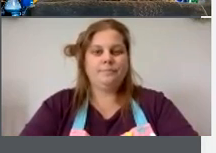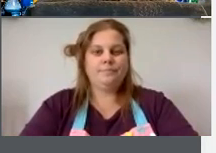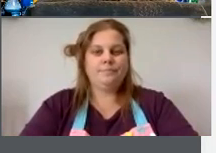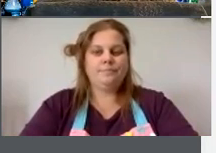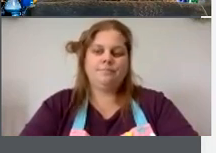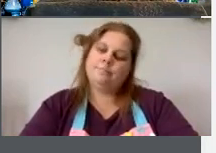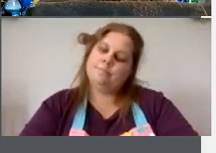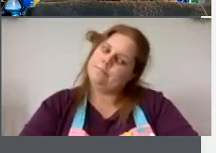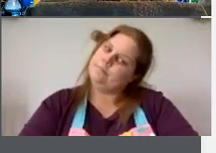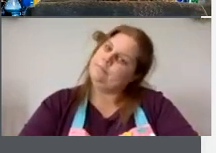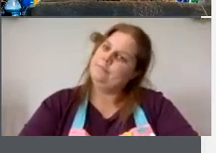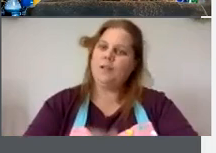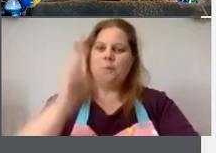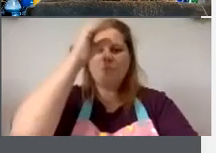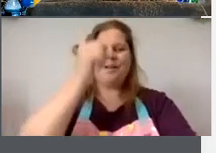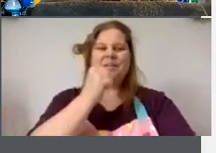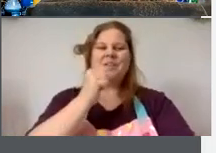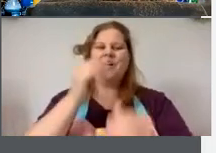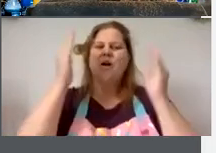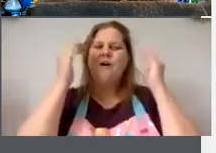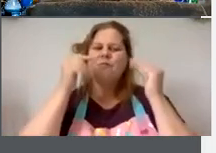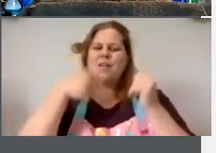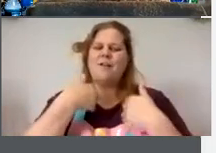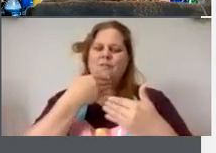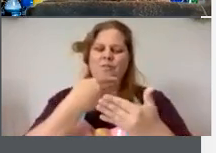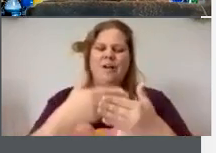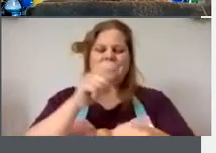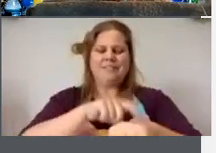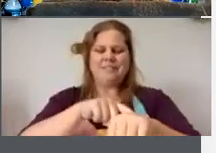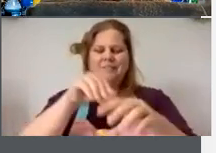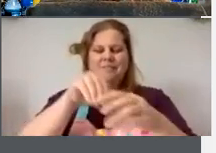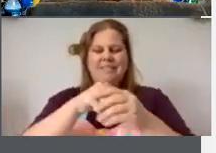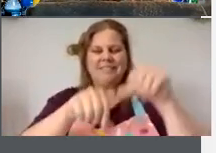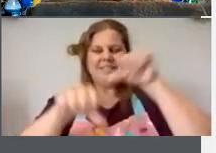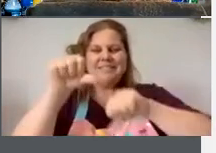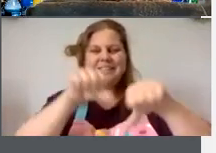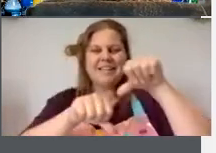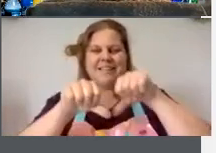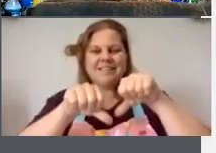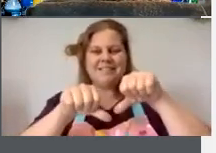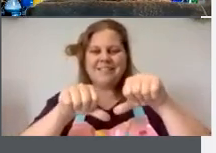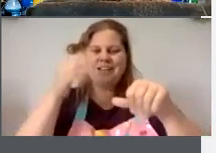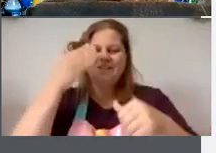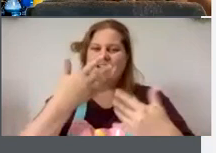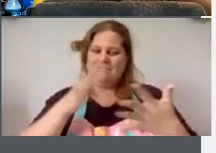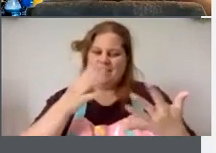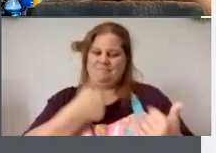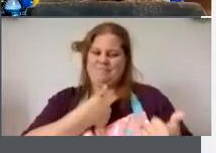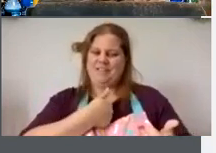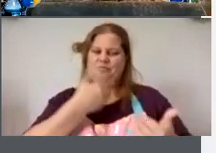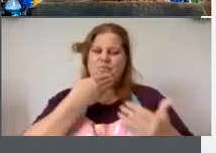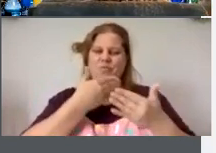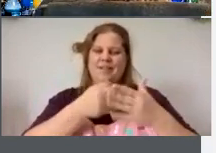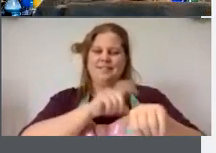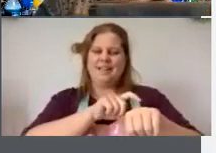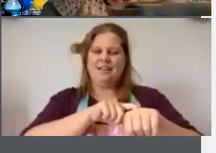Boys and girls, I hope you had a great time doing science. I know I had fun doing it with you. Make sure you click your